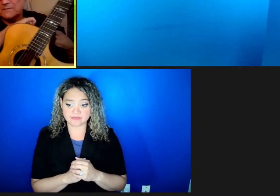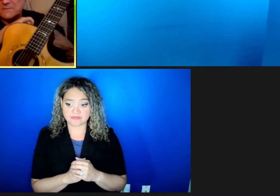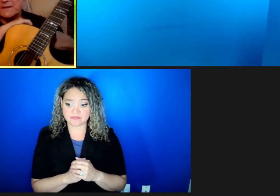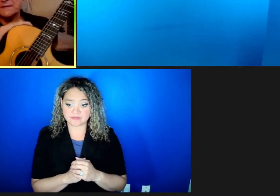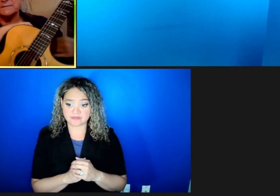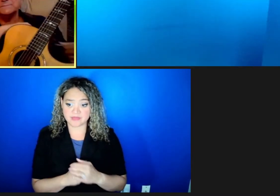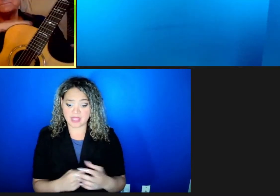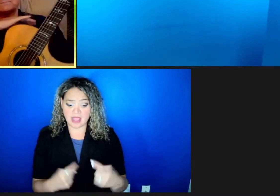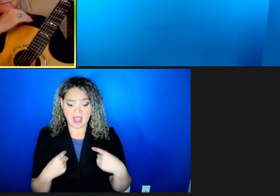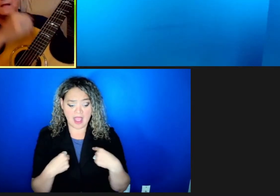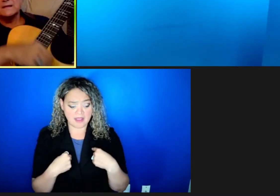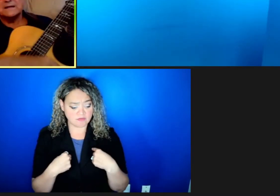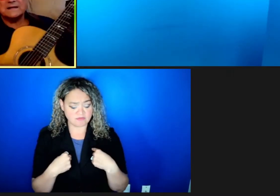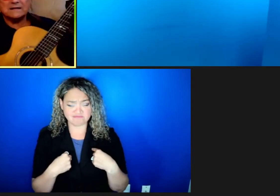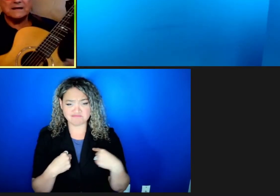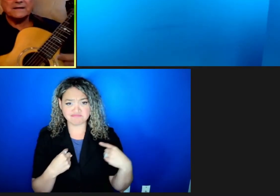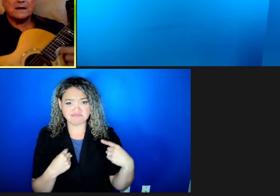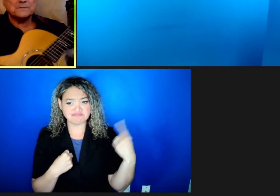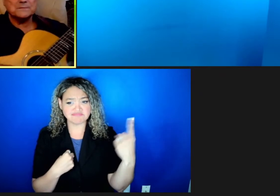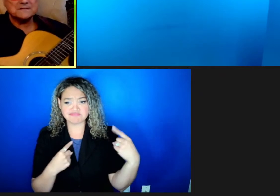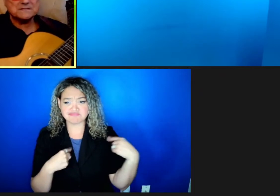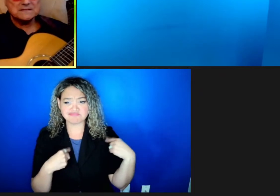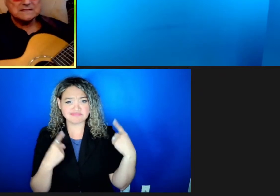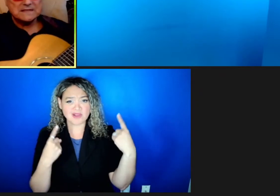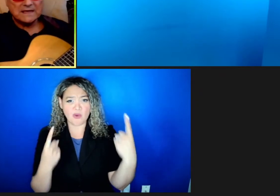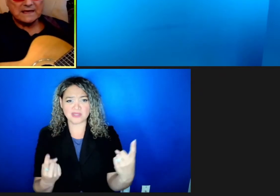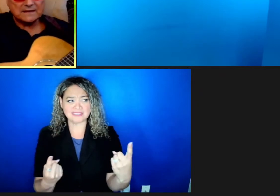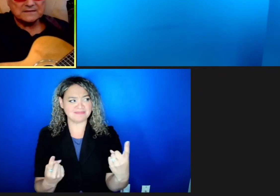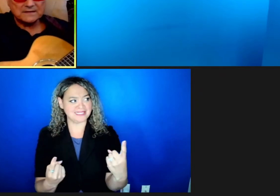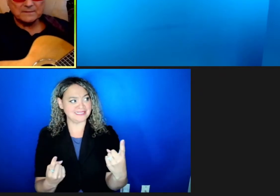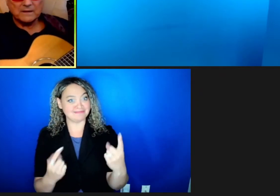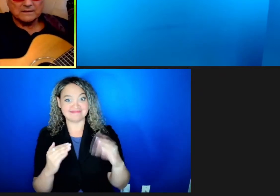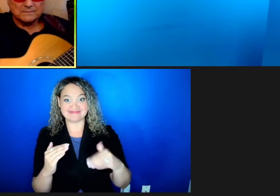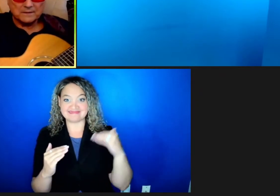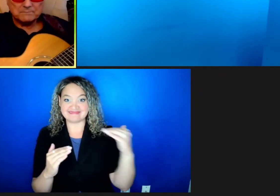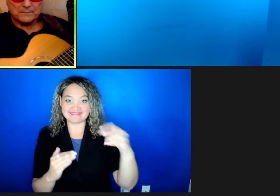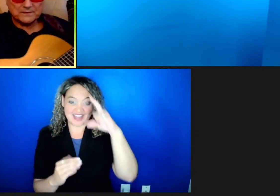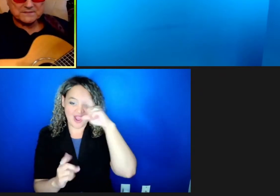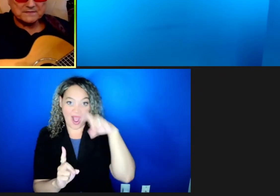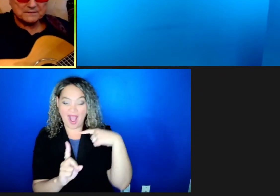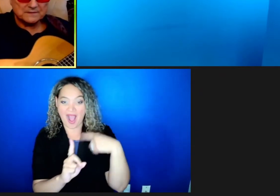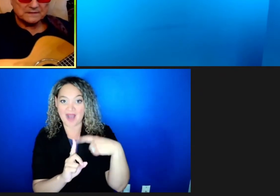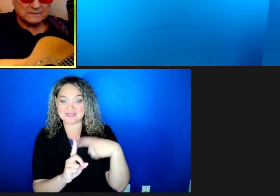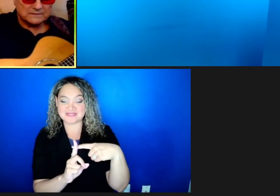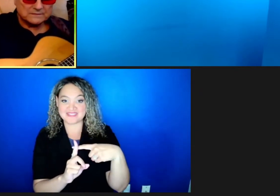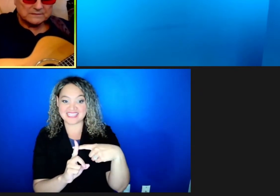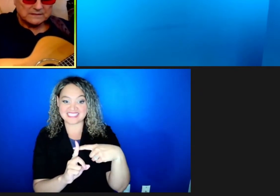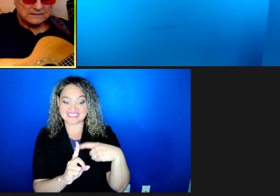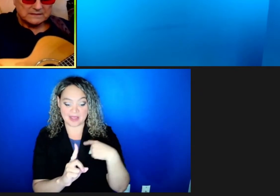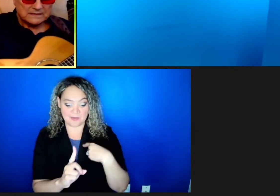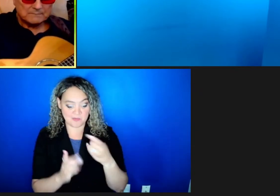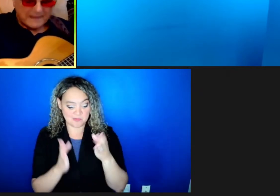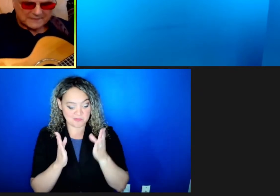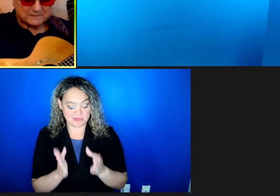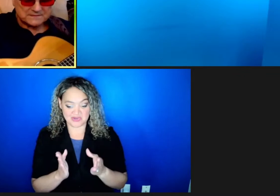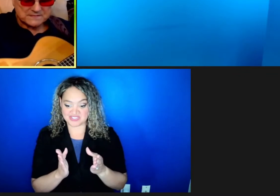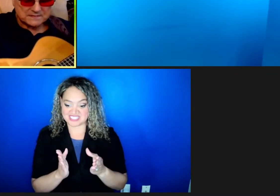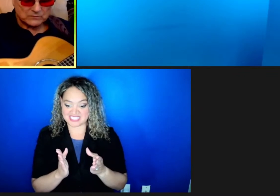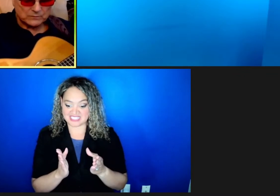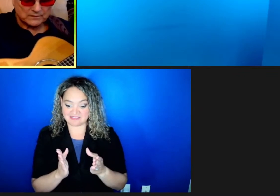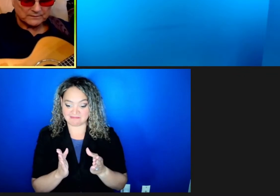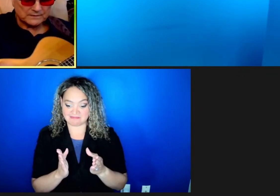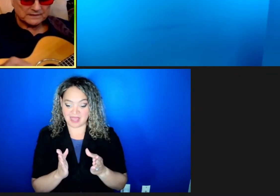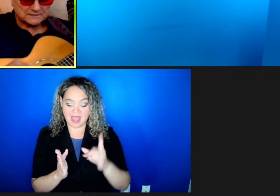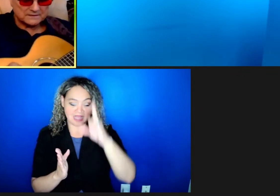I've always been a cockeyed optimist and a person that really imagines